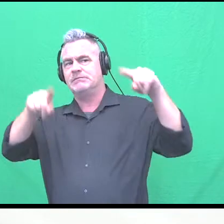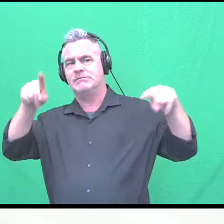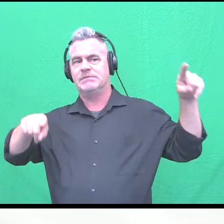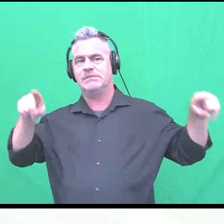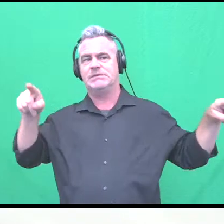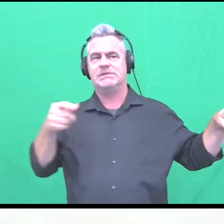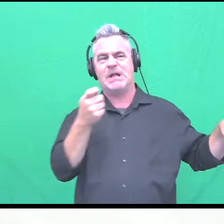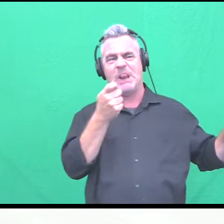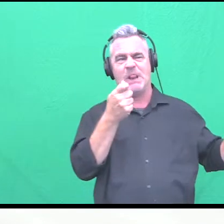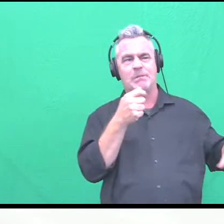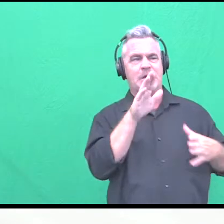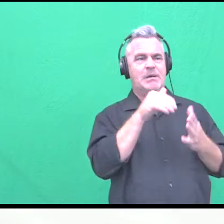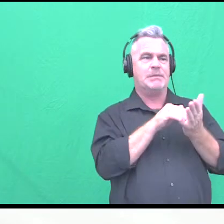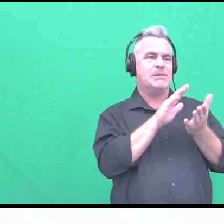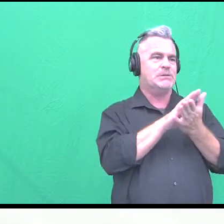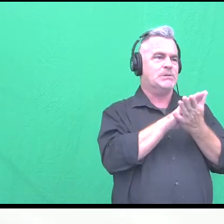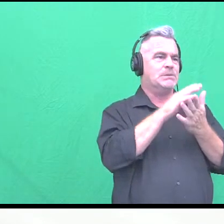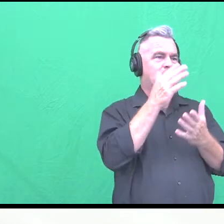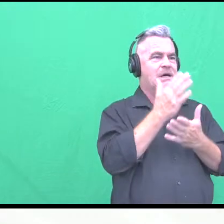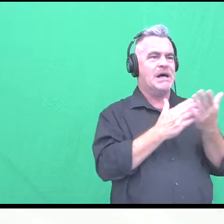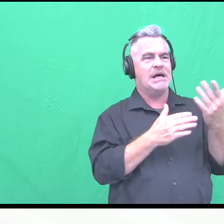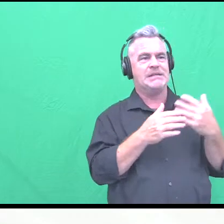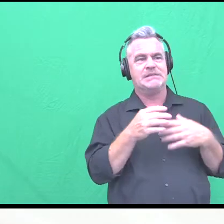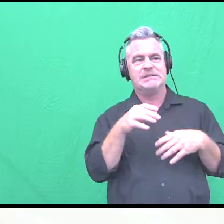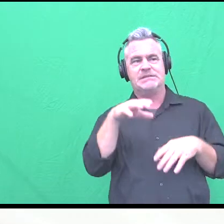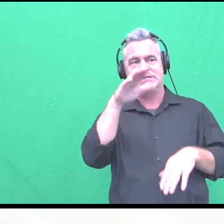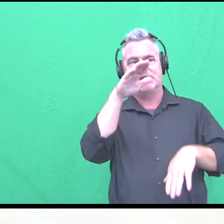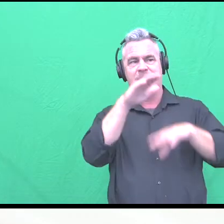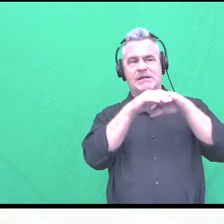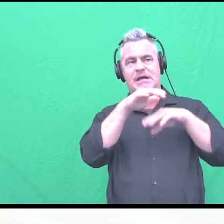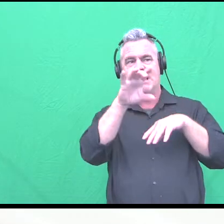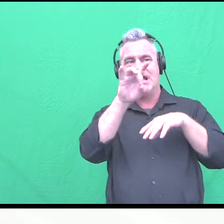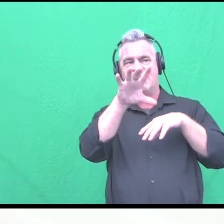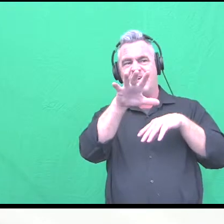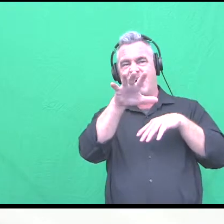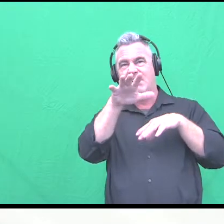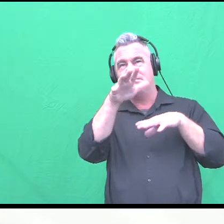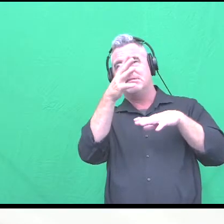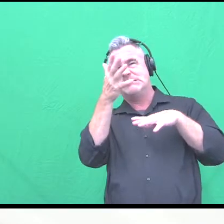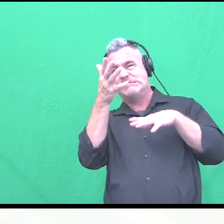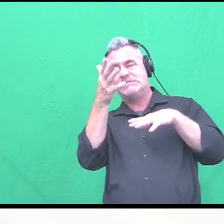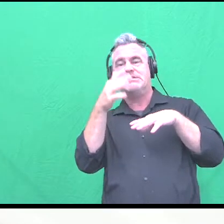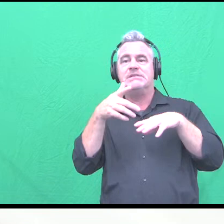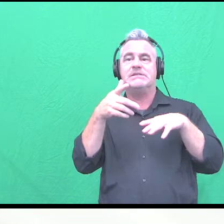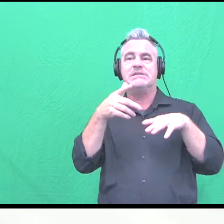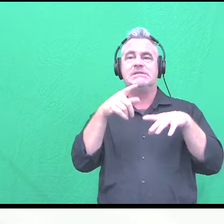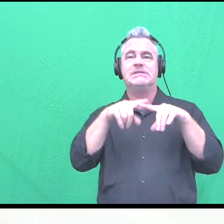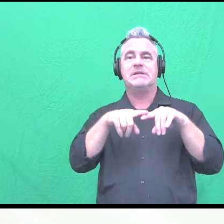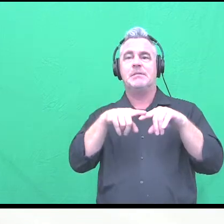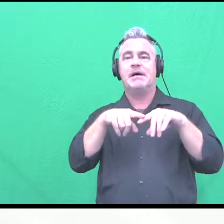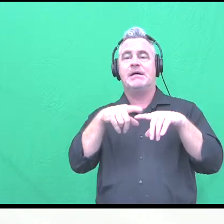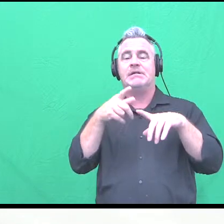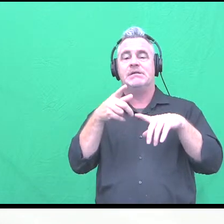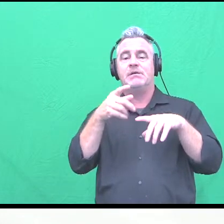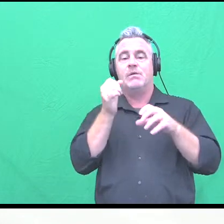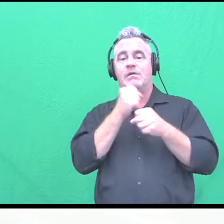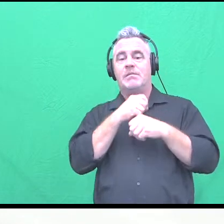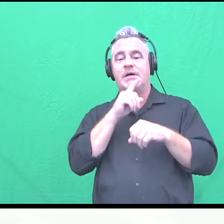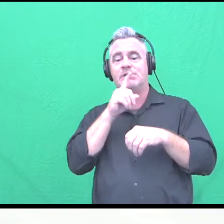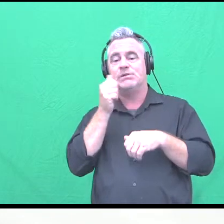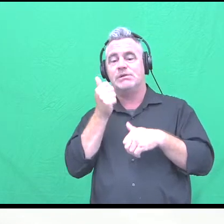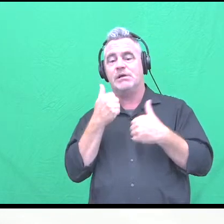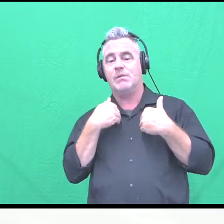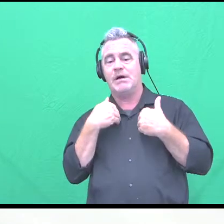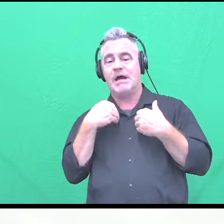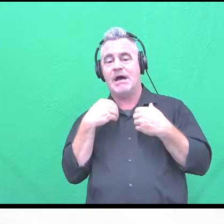I mean, there's a couple of middle schools, I think, have a capped enrollment of 85. A lot of that is based on, because we have to ensure that we have